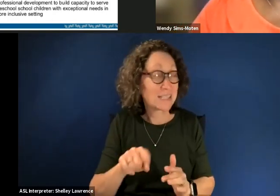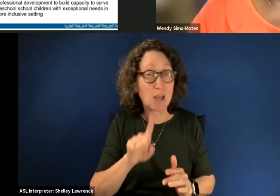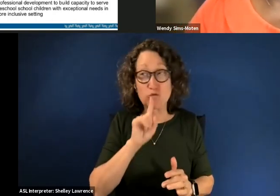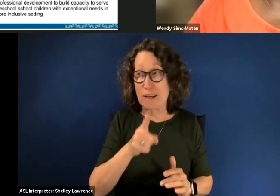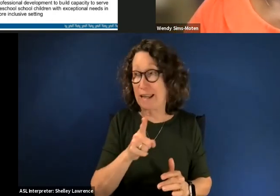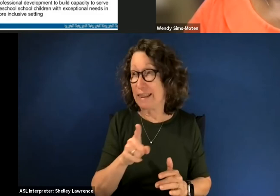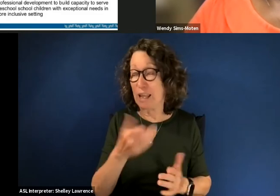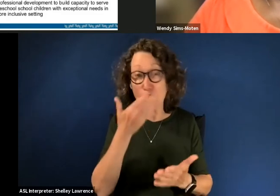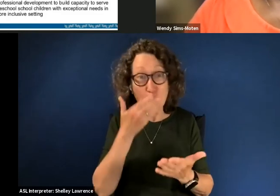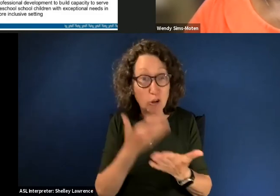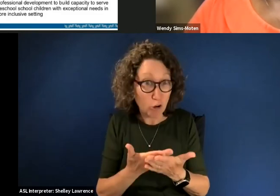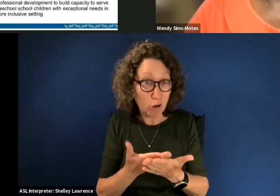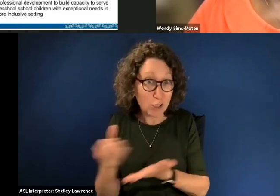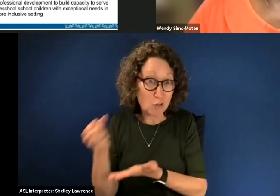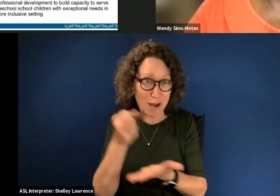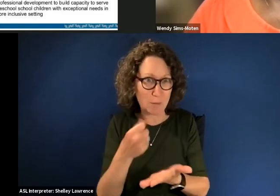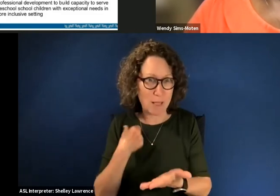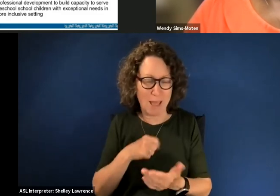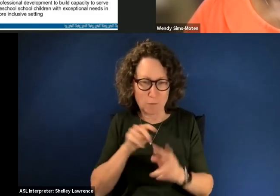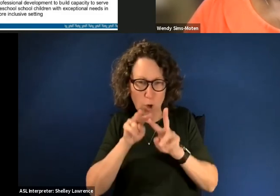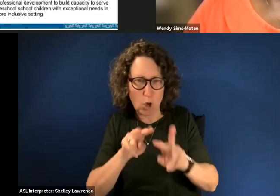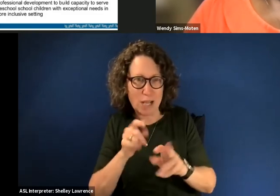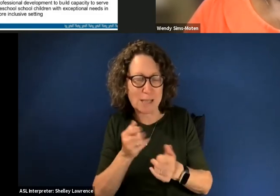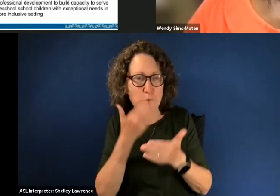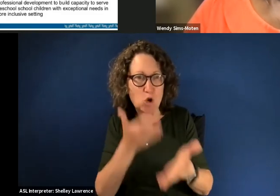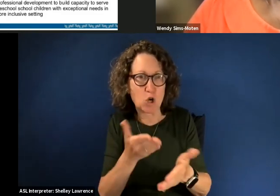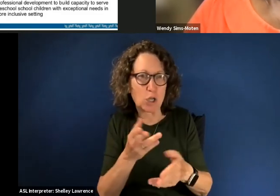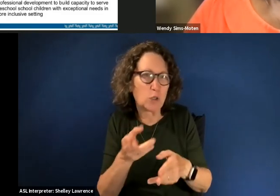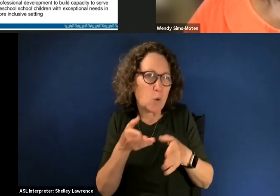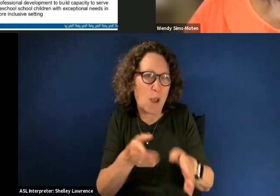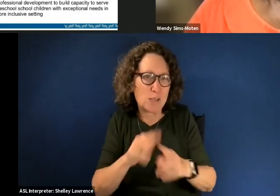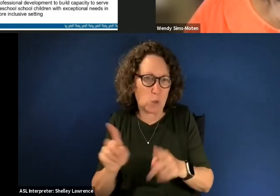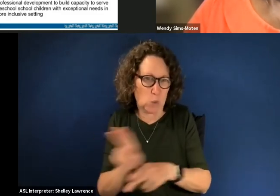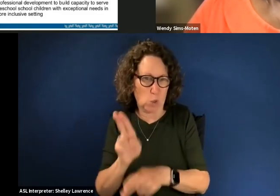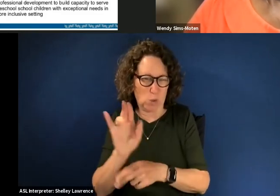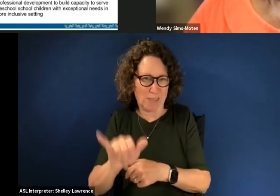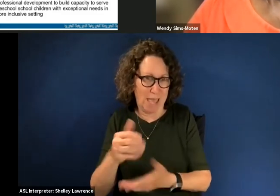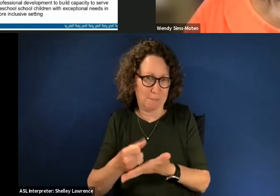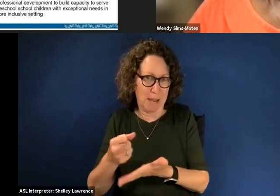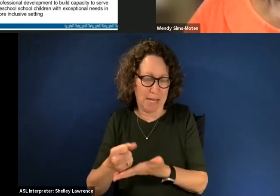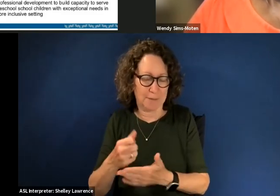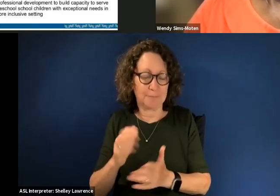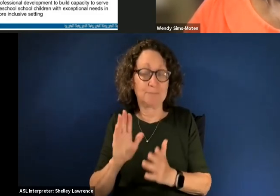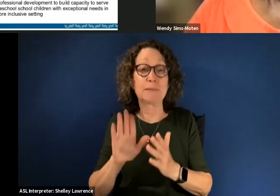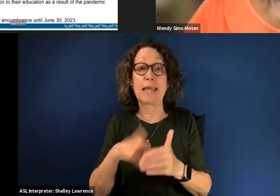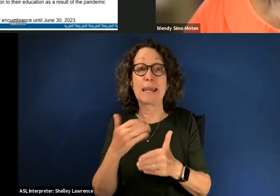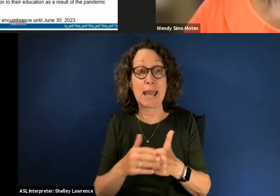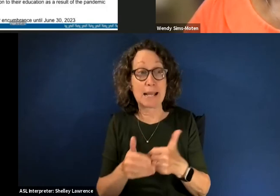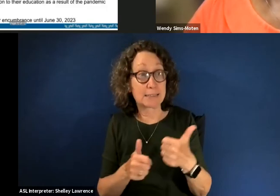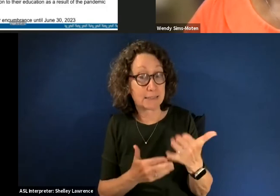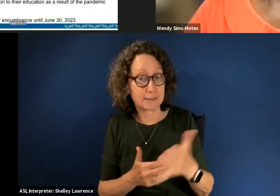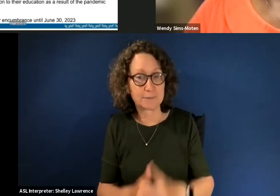it's a really good one, and we'll have to look at some good ways to use this money. Next slide, please.